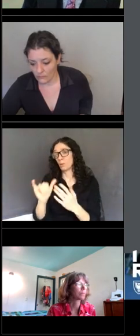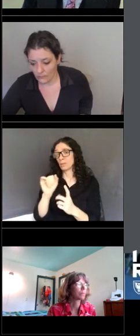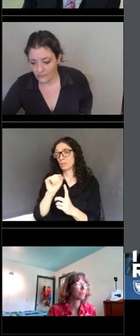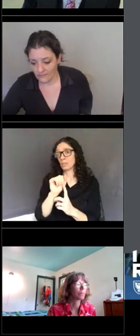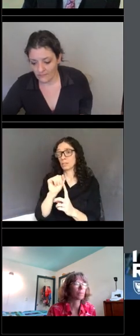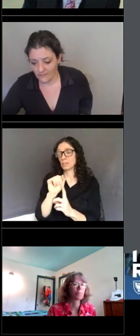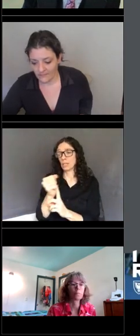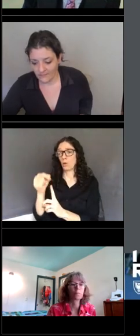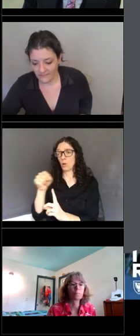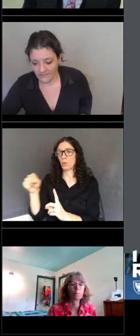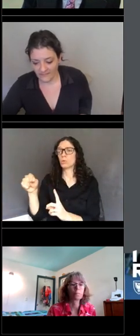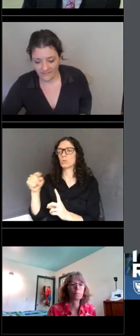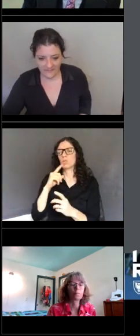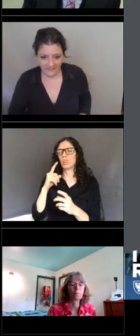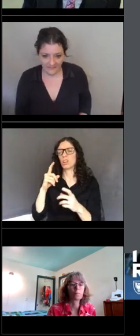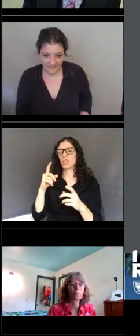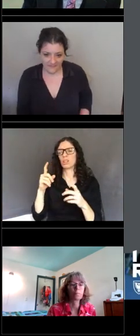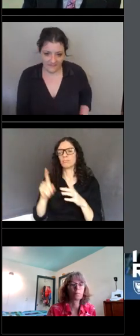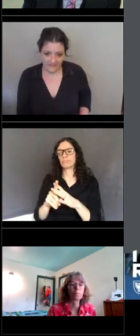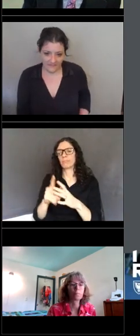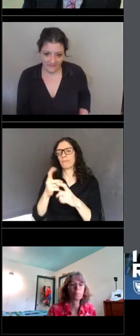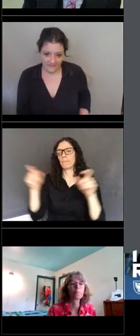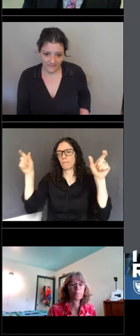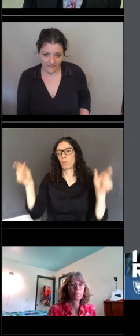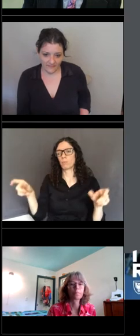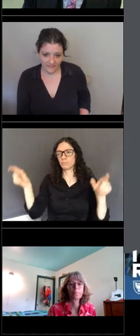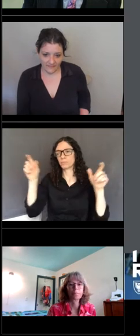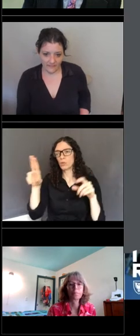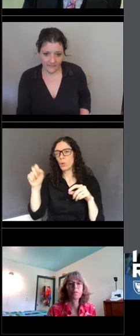areas along the coastal areas of the United States.